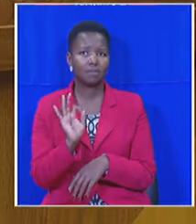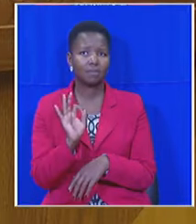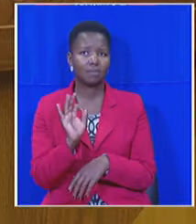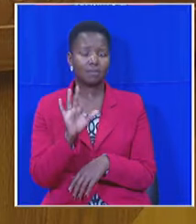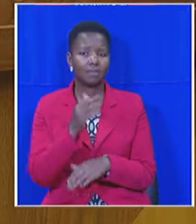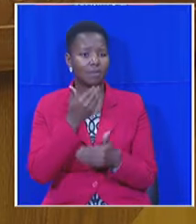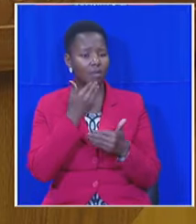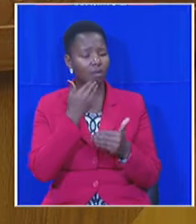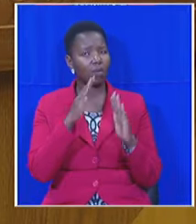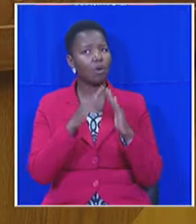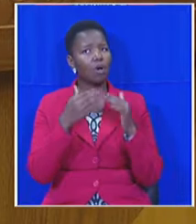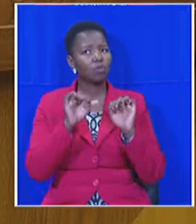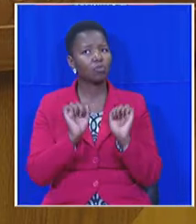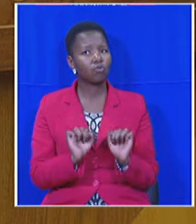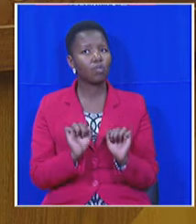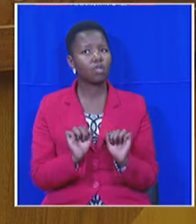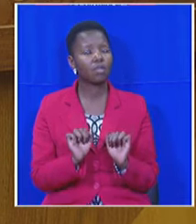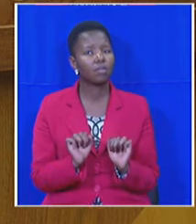Thank you, House Chair.